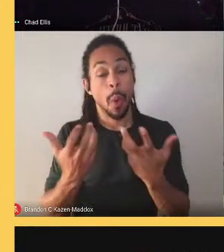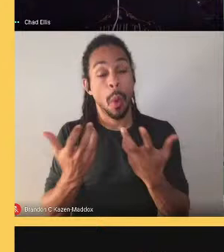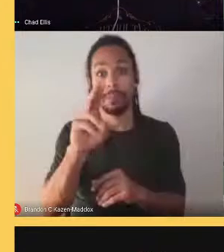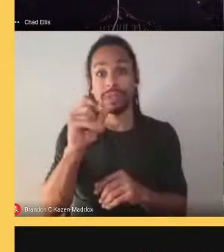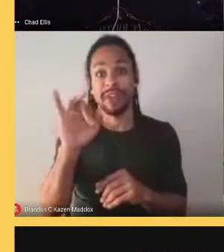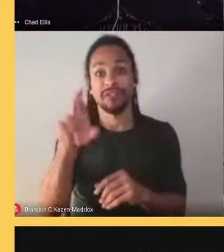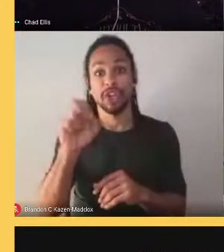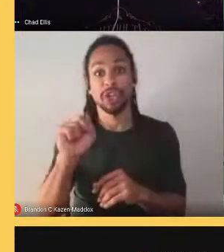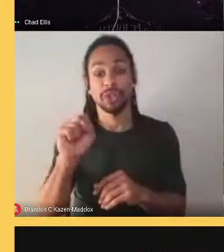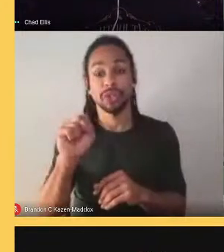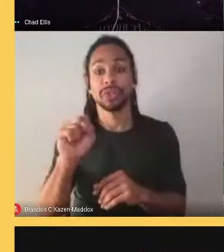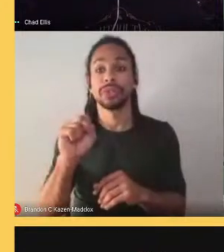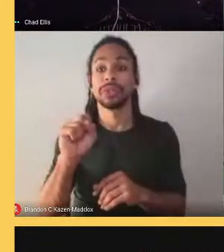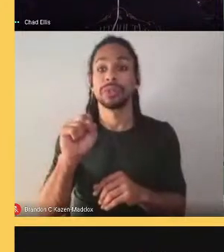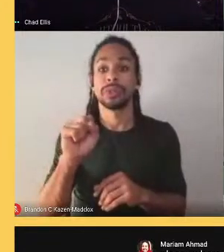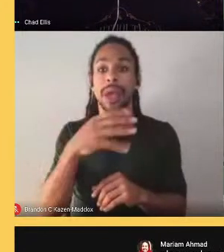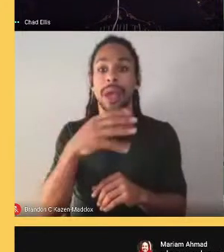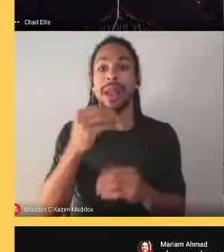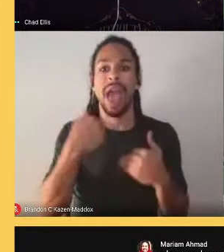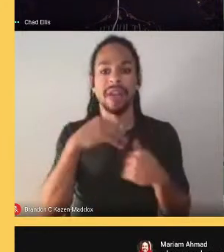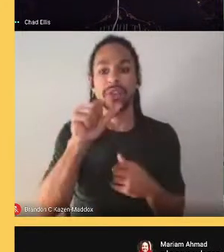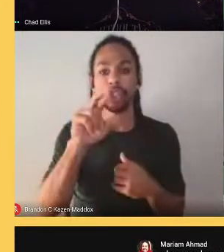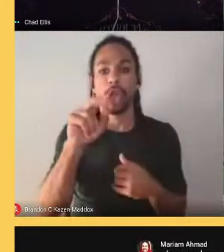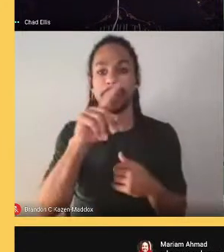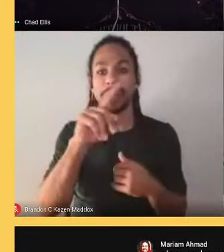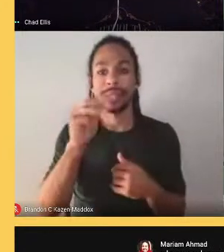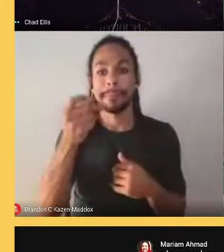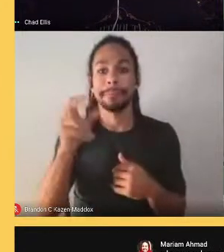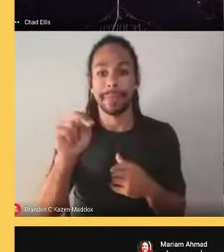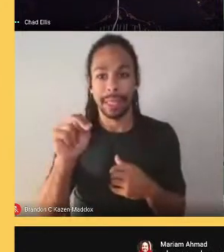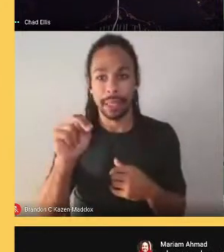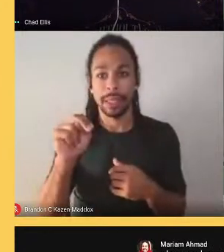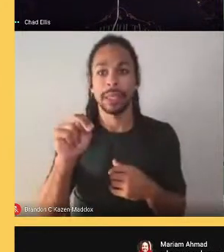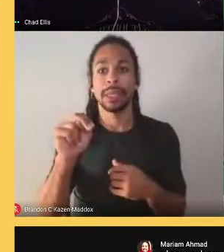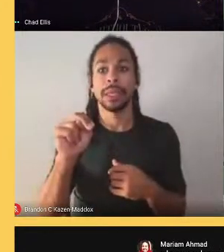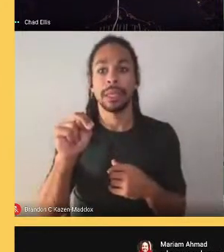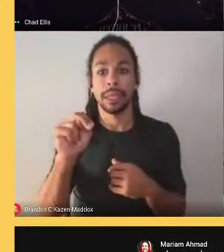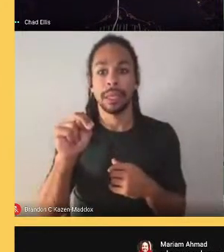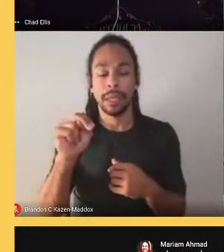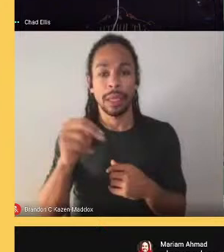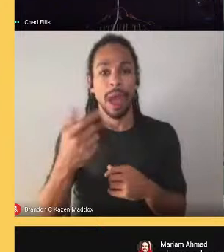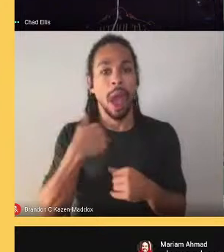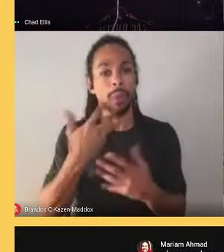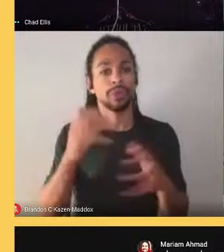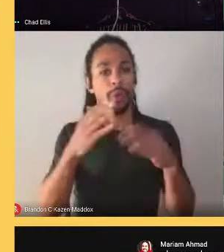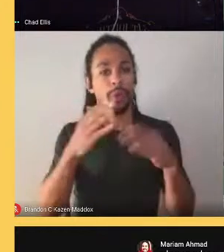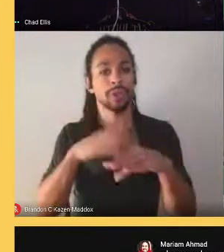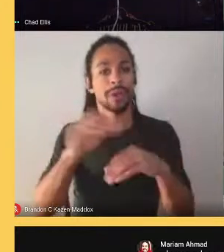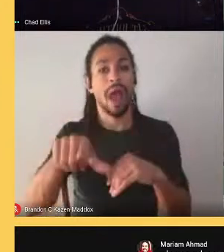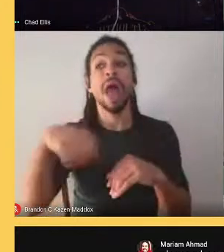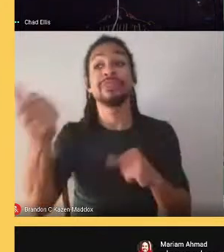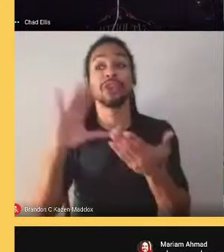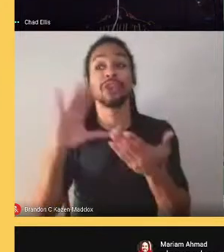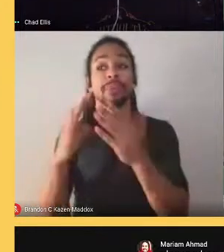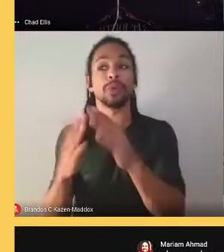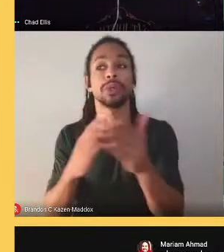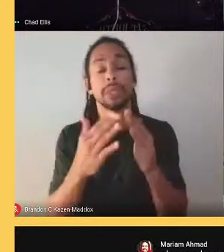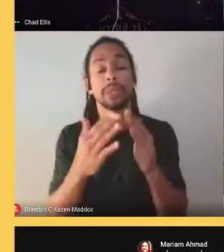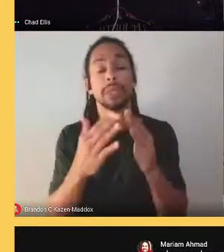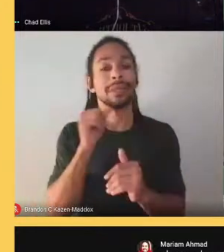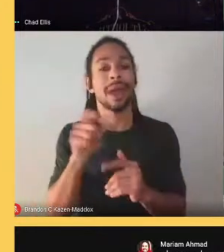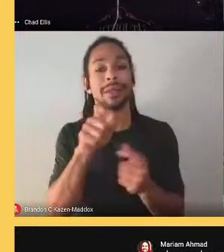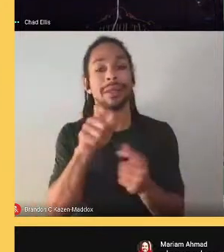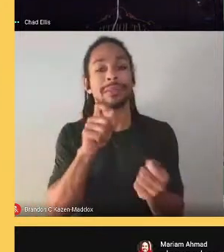Stale is to focus on other communities and not essentially an exotic skin on medieval